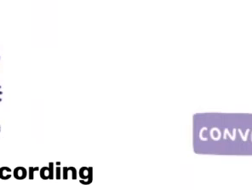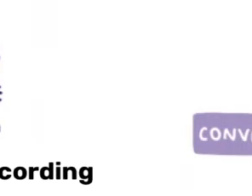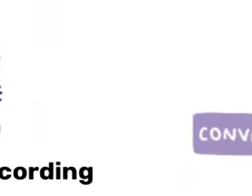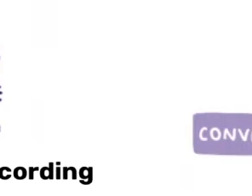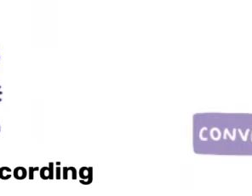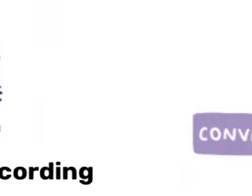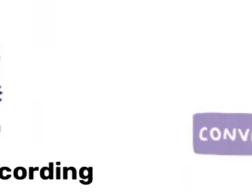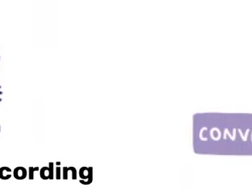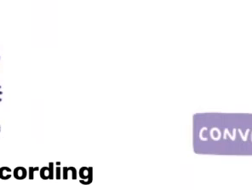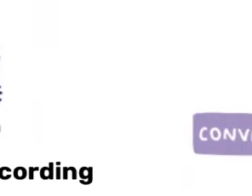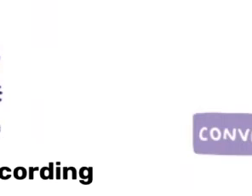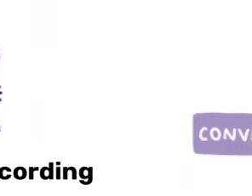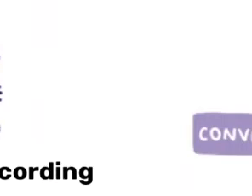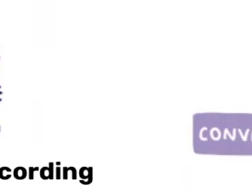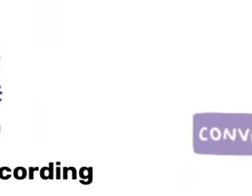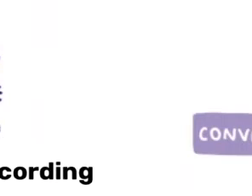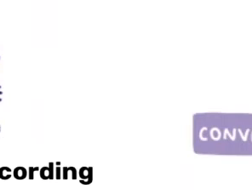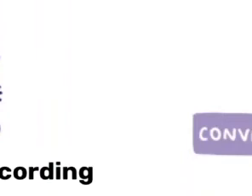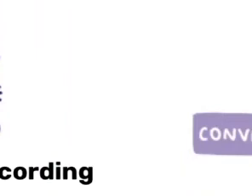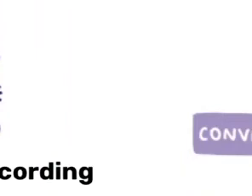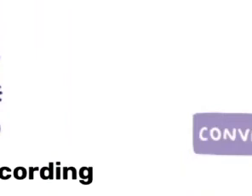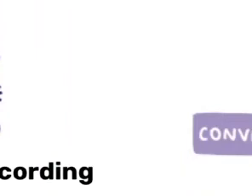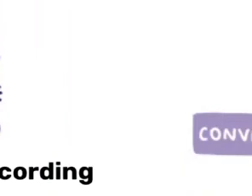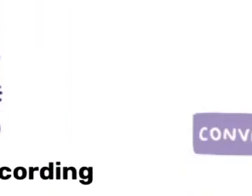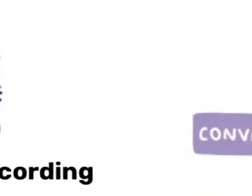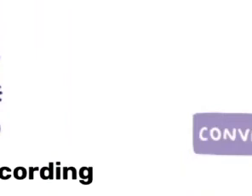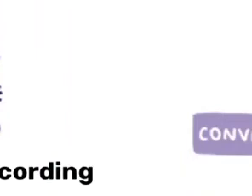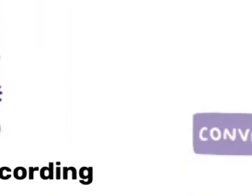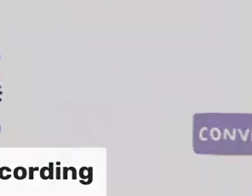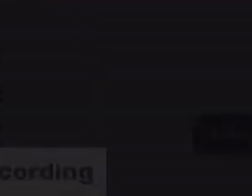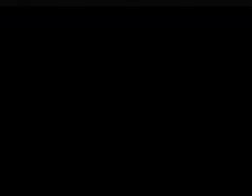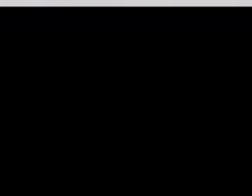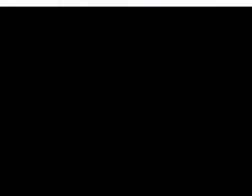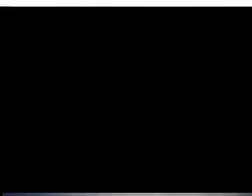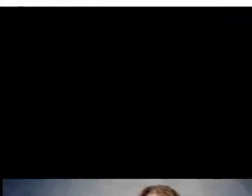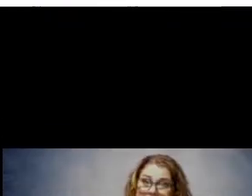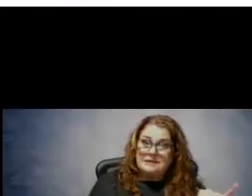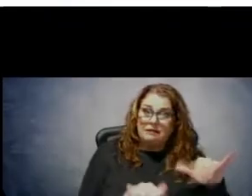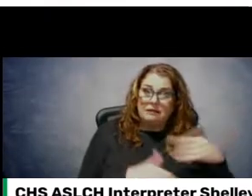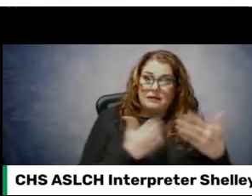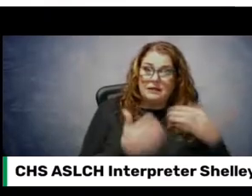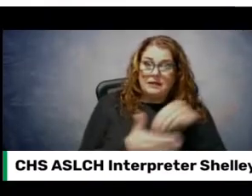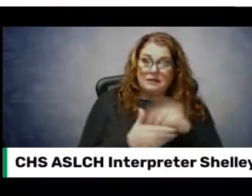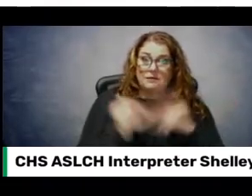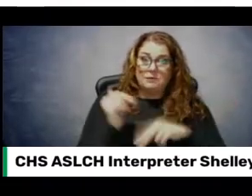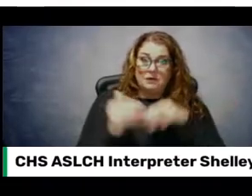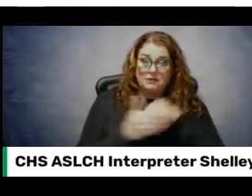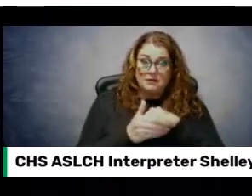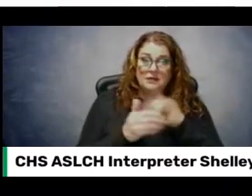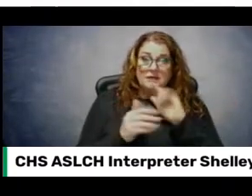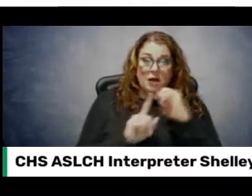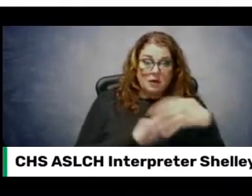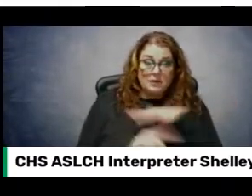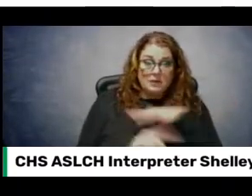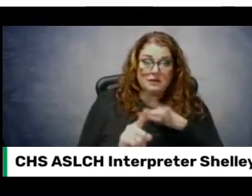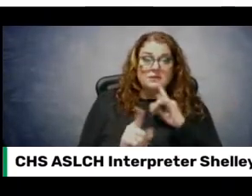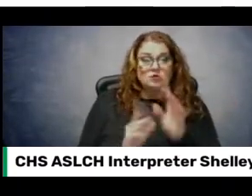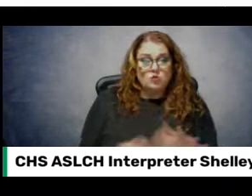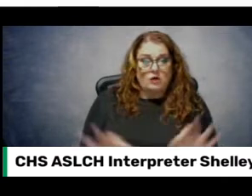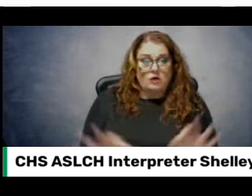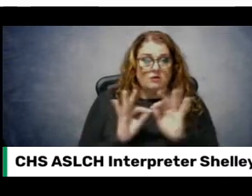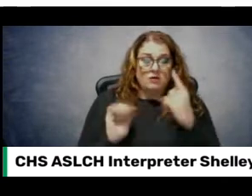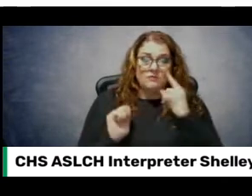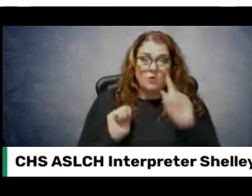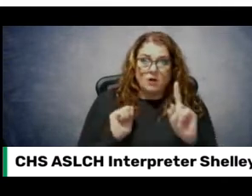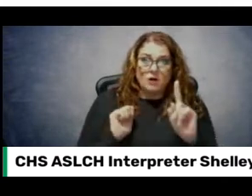resonant and affirming food on a consistent basis within the built environment is super critical